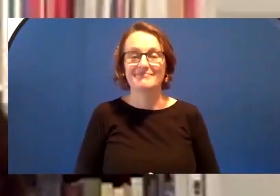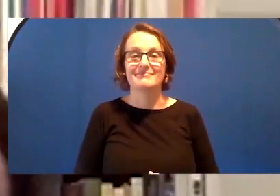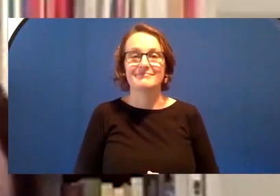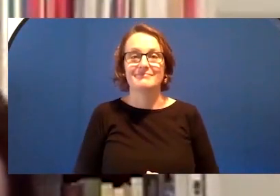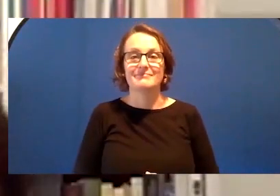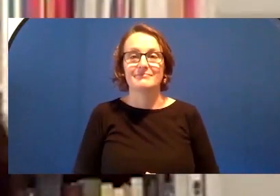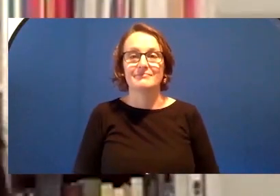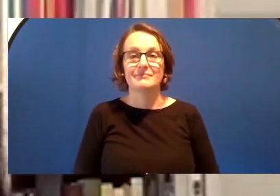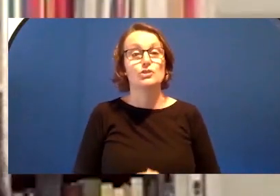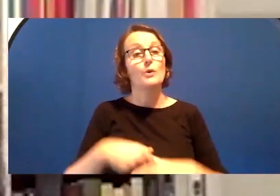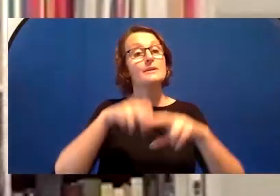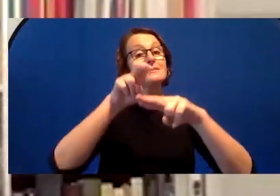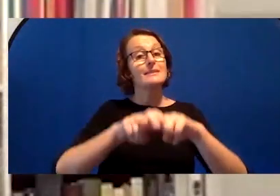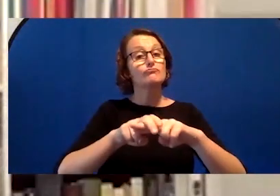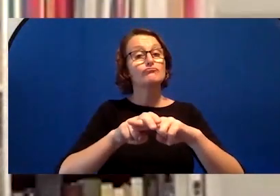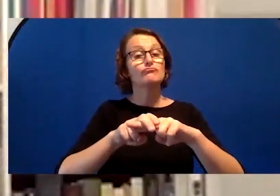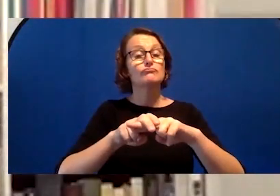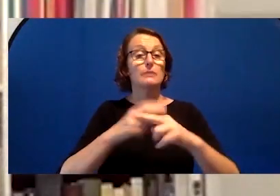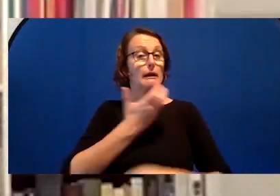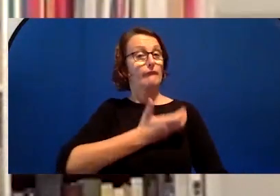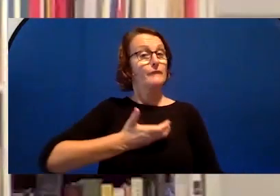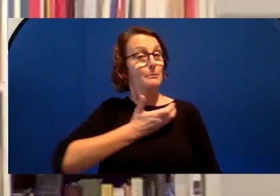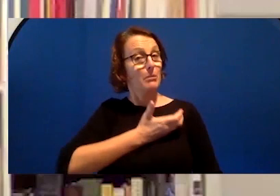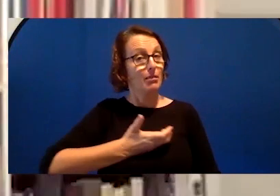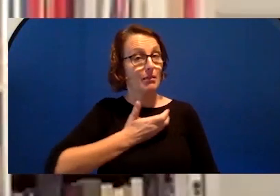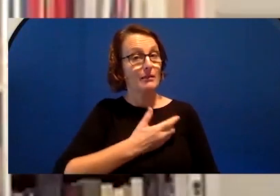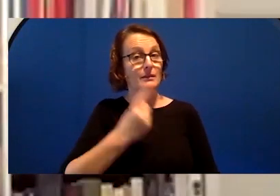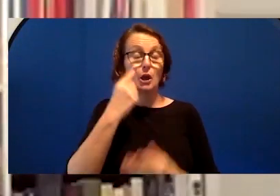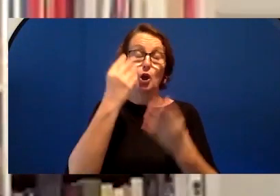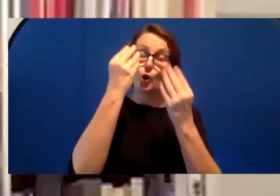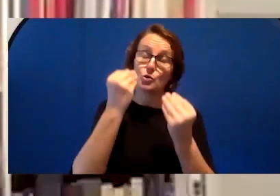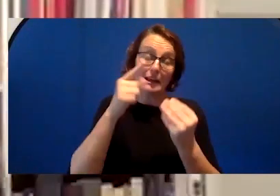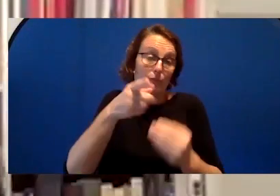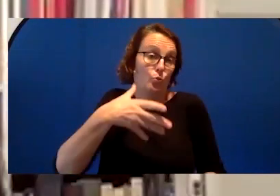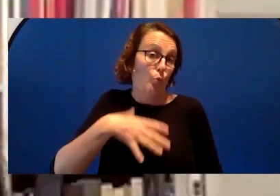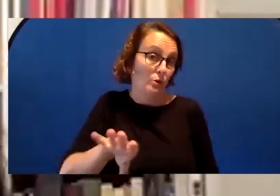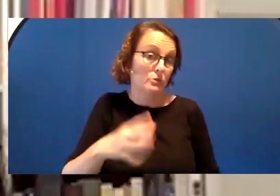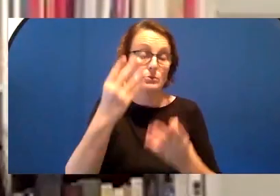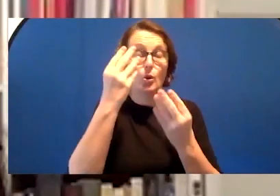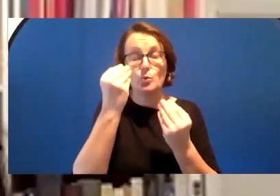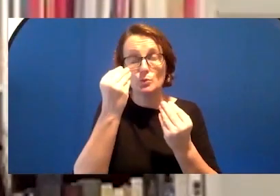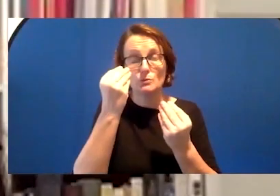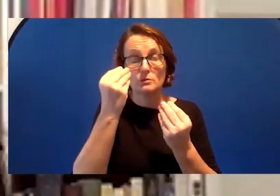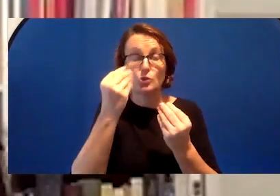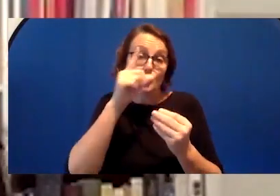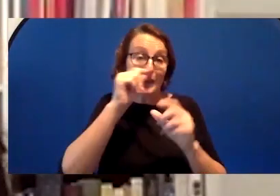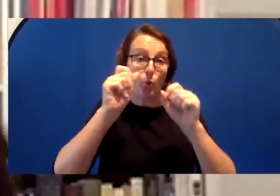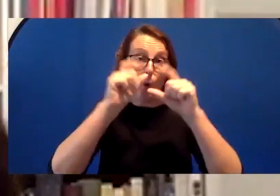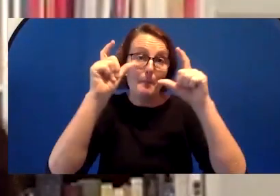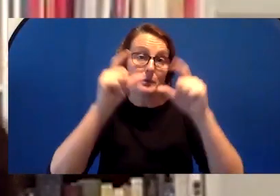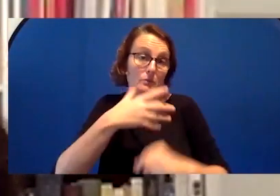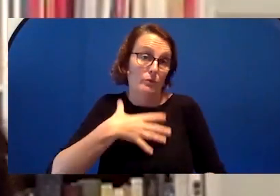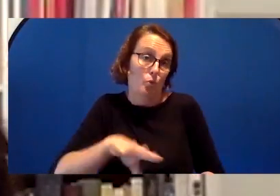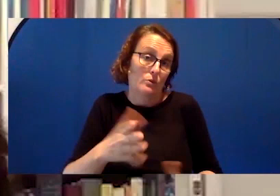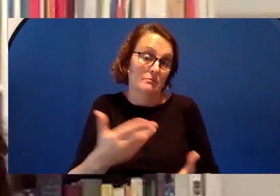begin by sitting back in a comfortable position. Close your eyes if that feels okay for you. You can leave them open if you